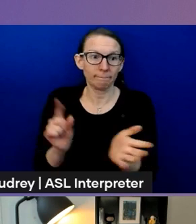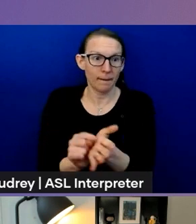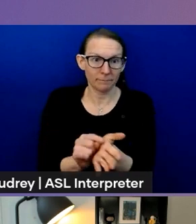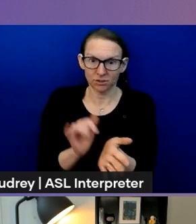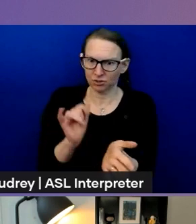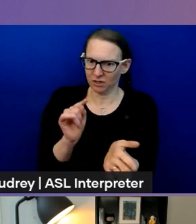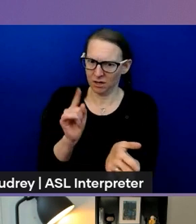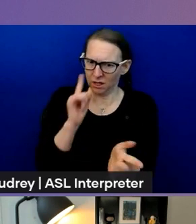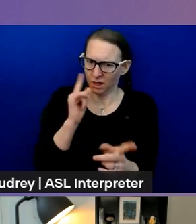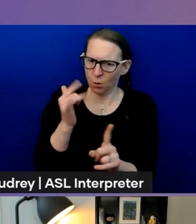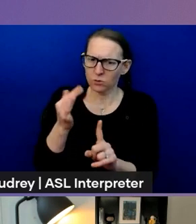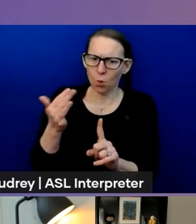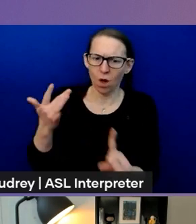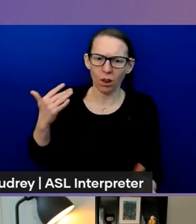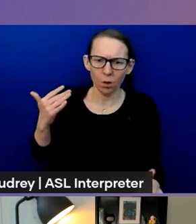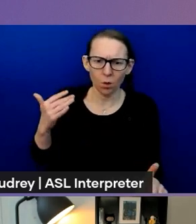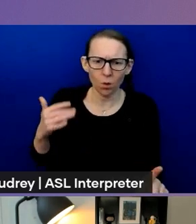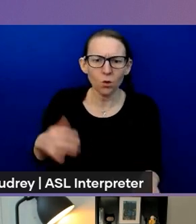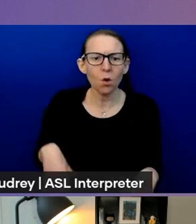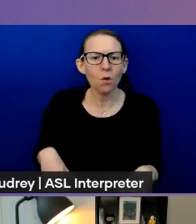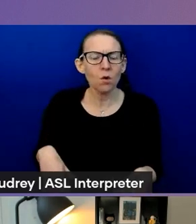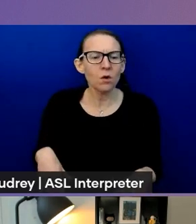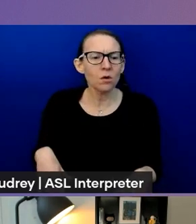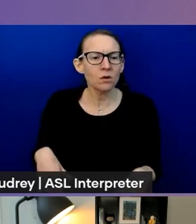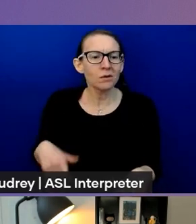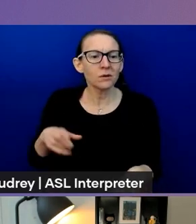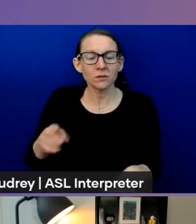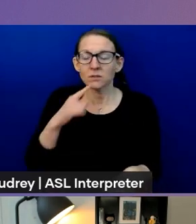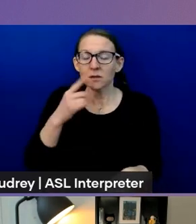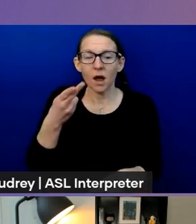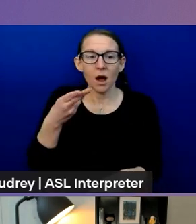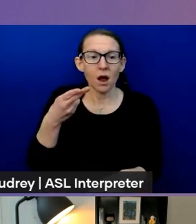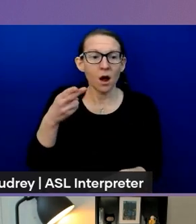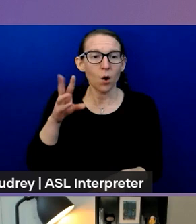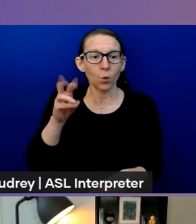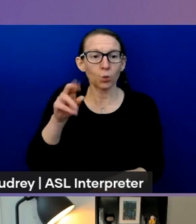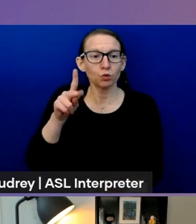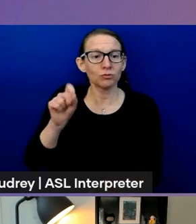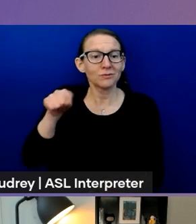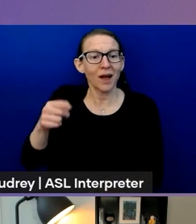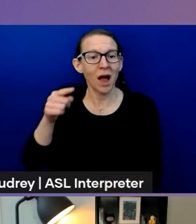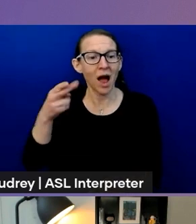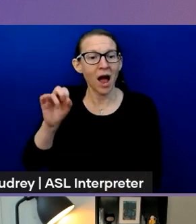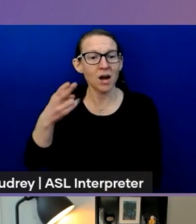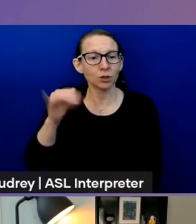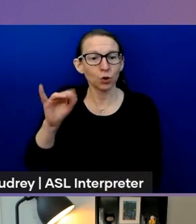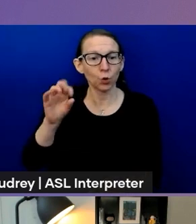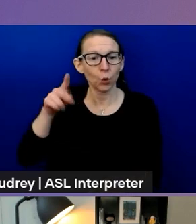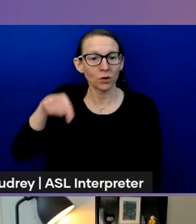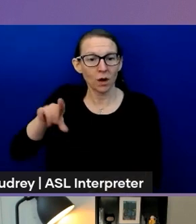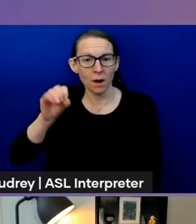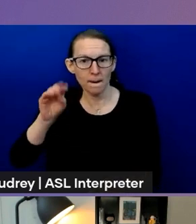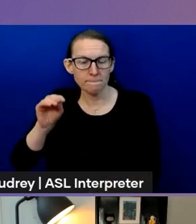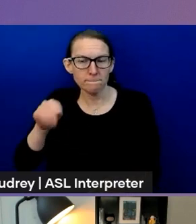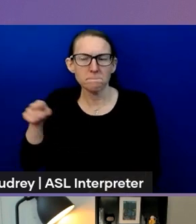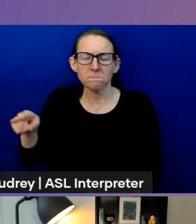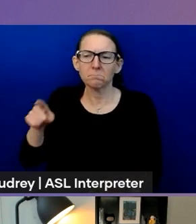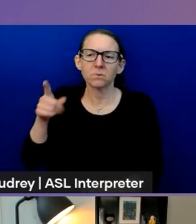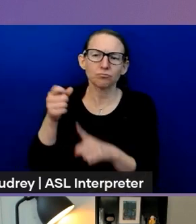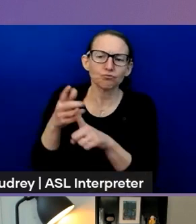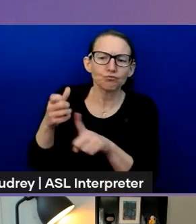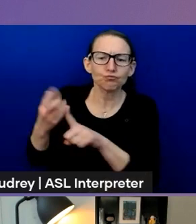ago now. This is under works.hashicorp.com. You can check it out. That kind of talks about like various things